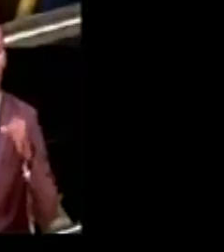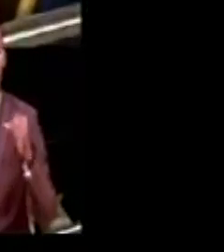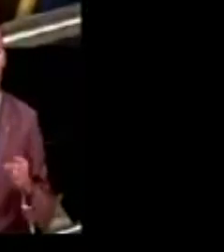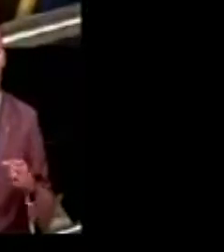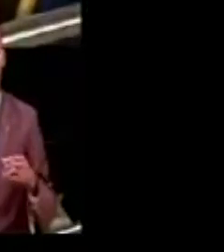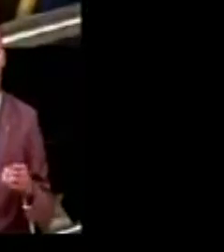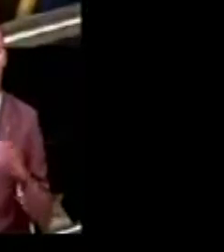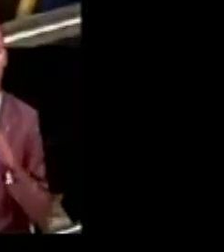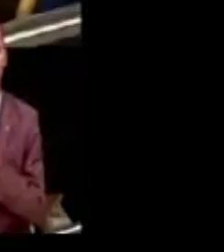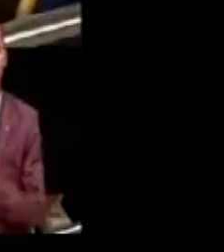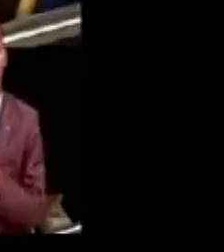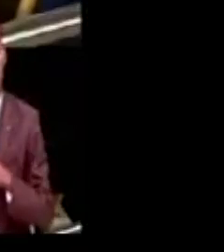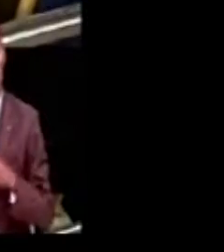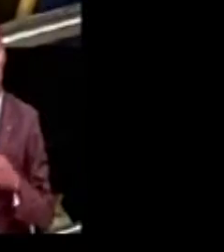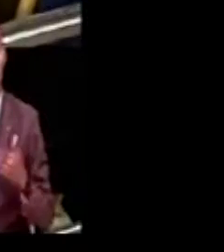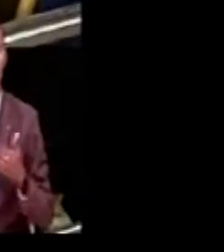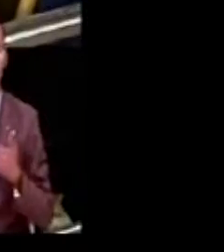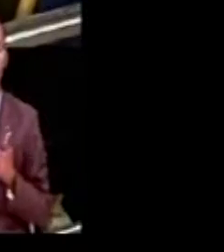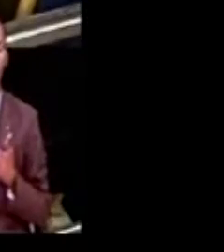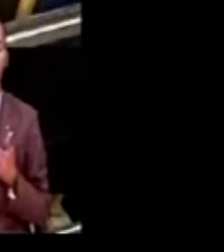Christ Jesus had